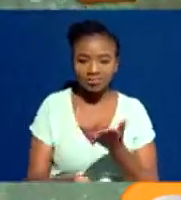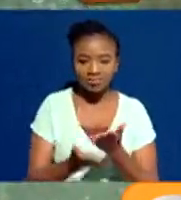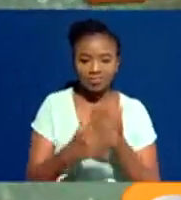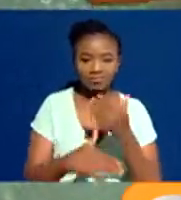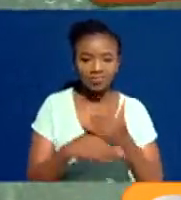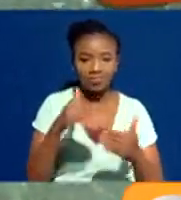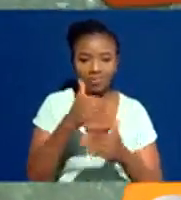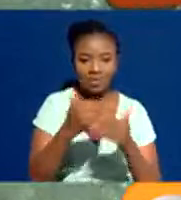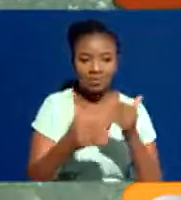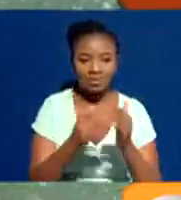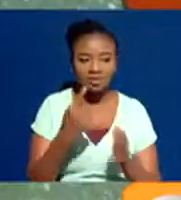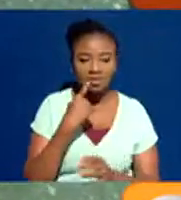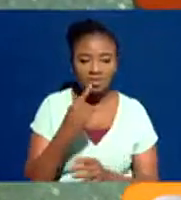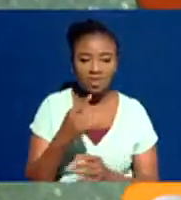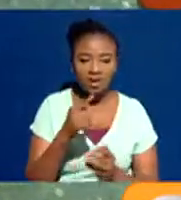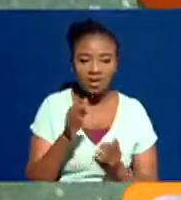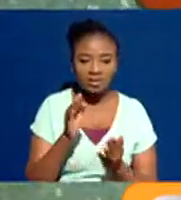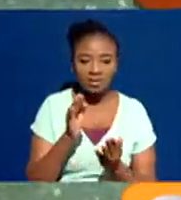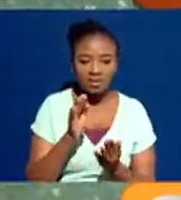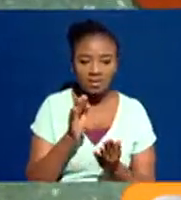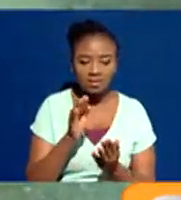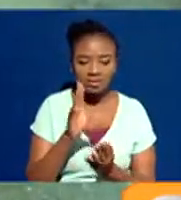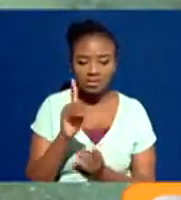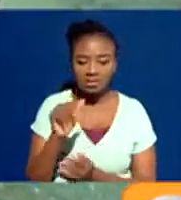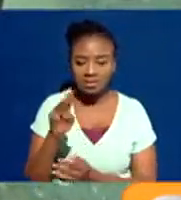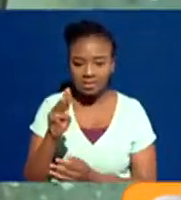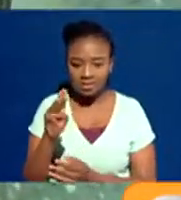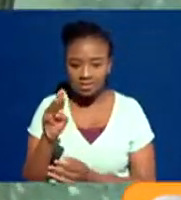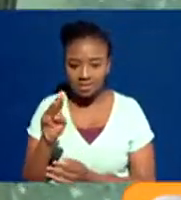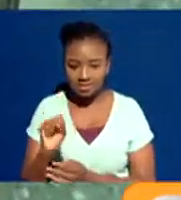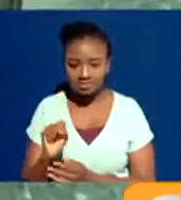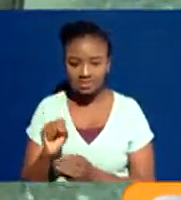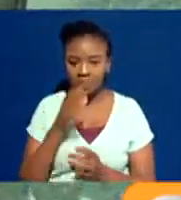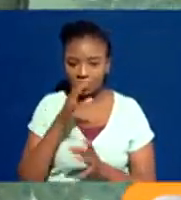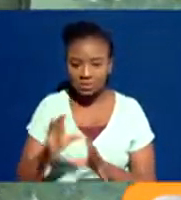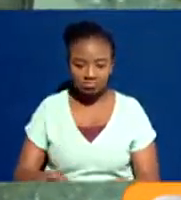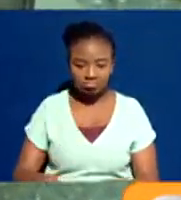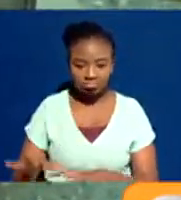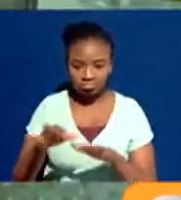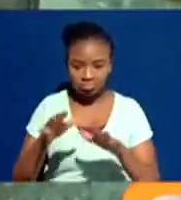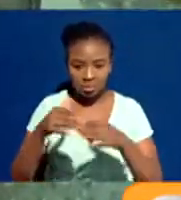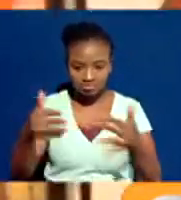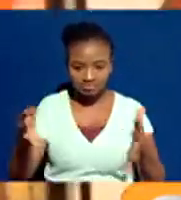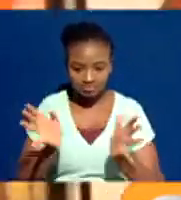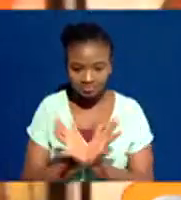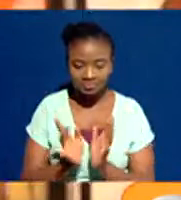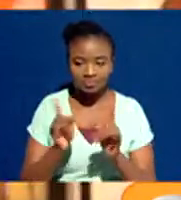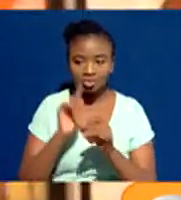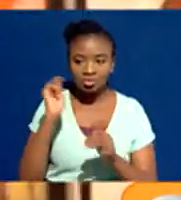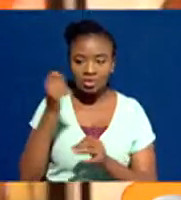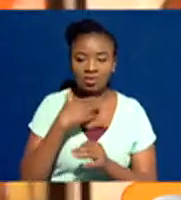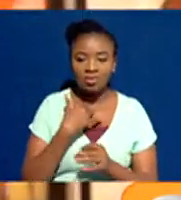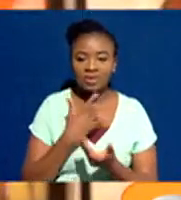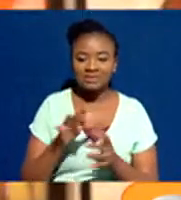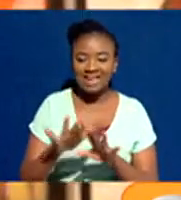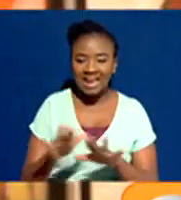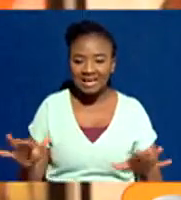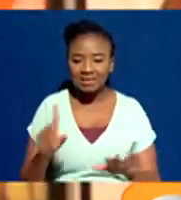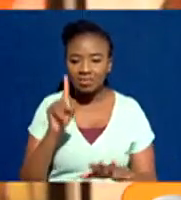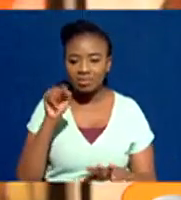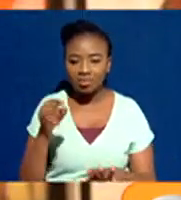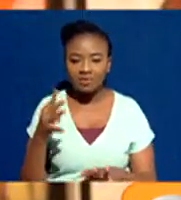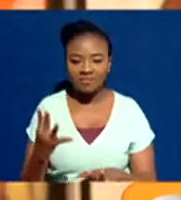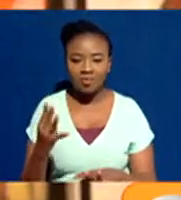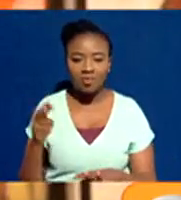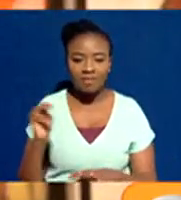100 dams to improve irrigation in the country. Kenya plans to put 1.4 million acres of land under